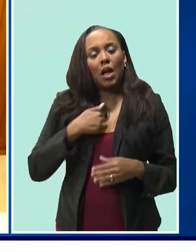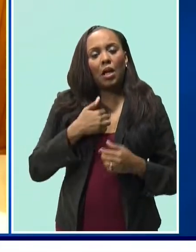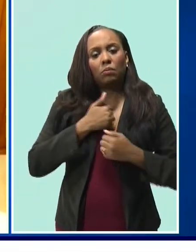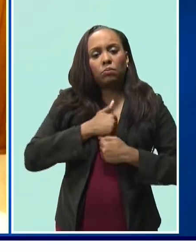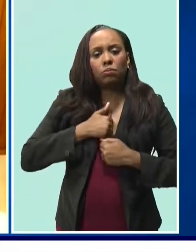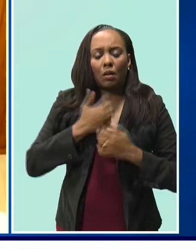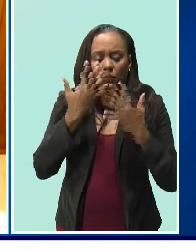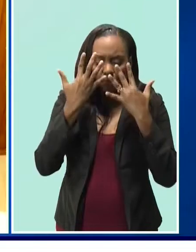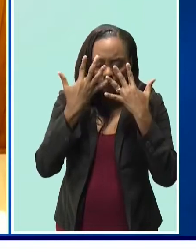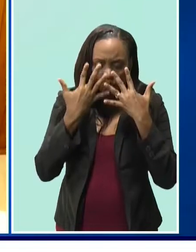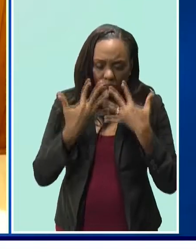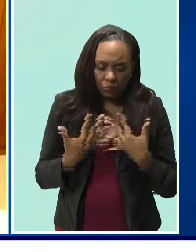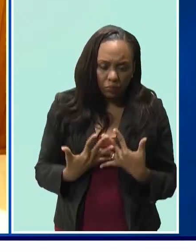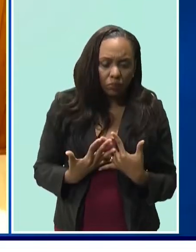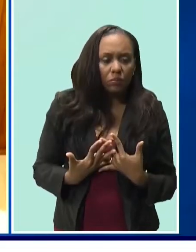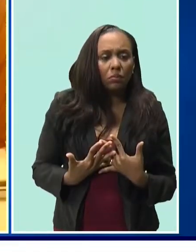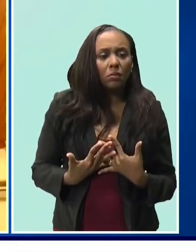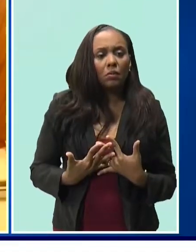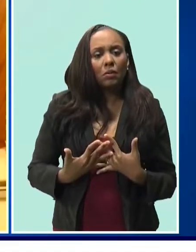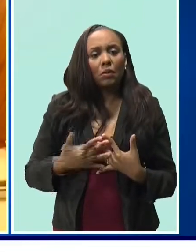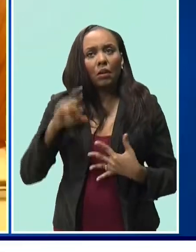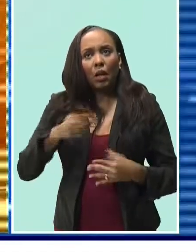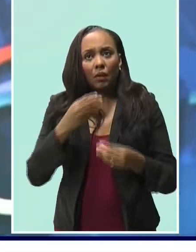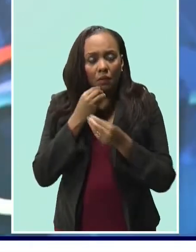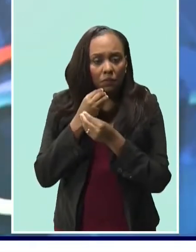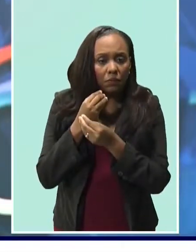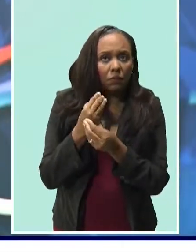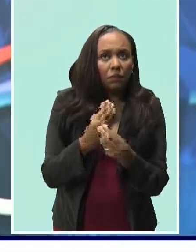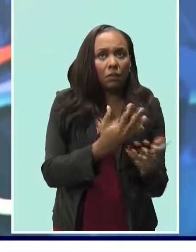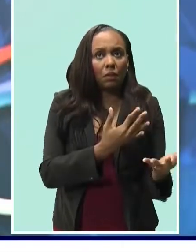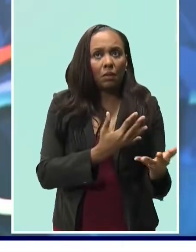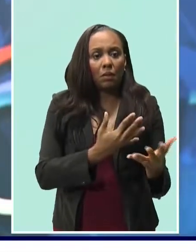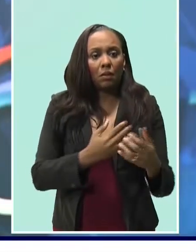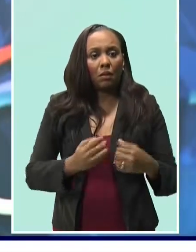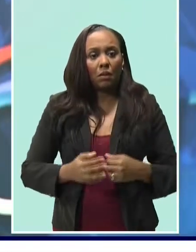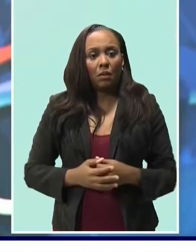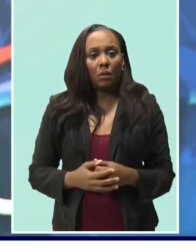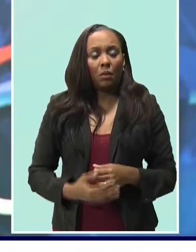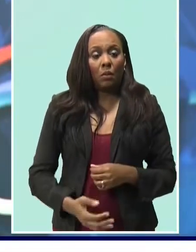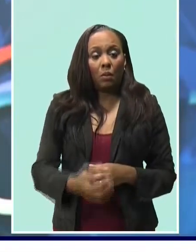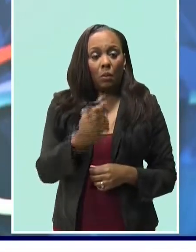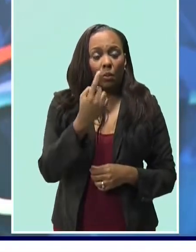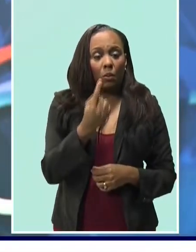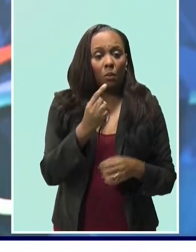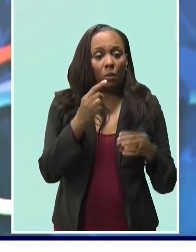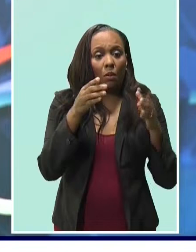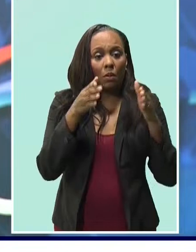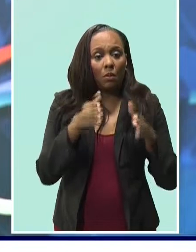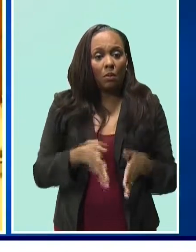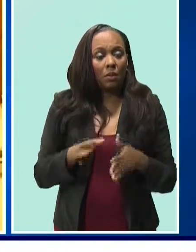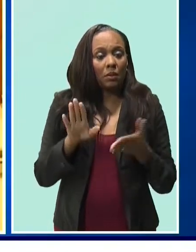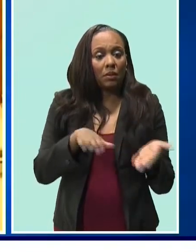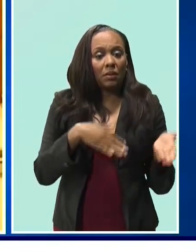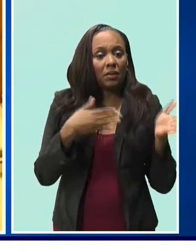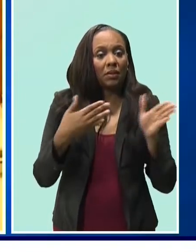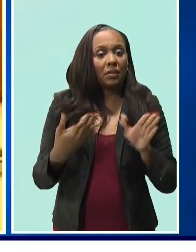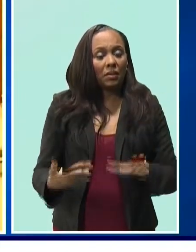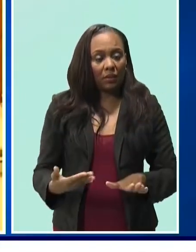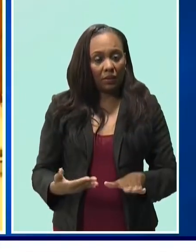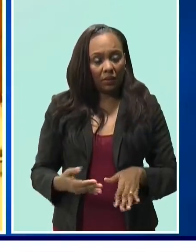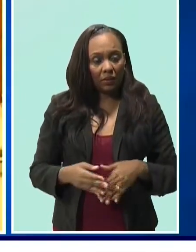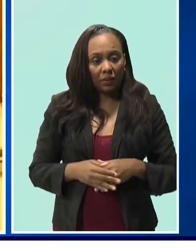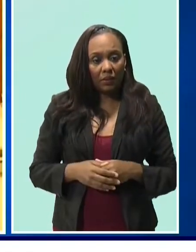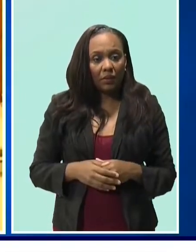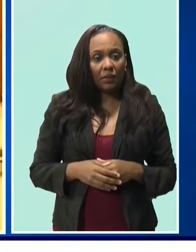sorrow that we have to report a single new death from COVID-19 in Barbados.